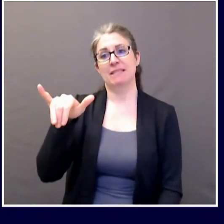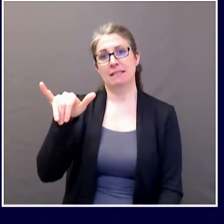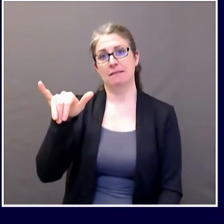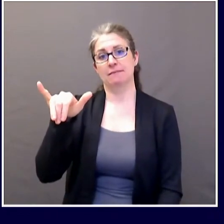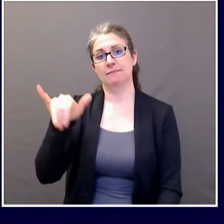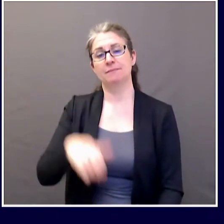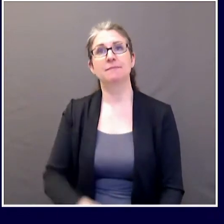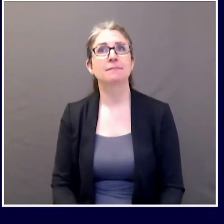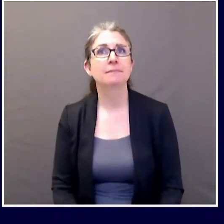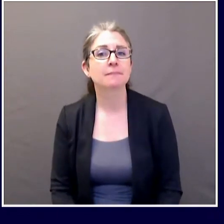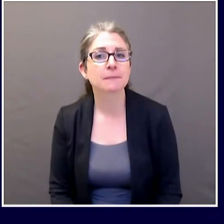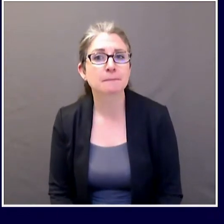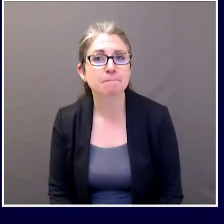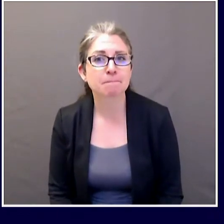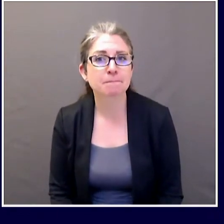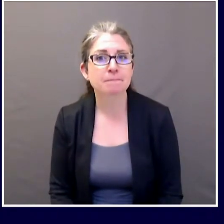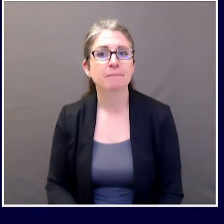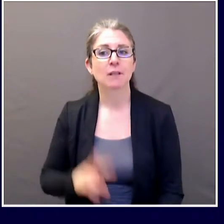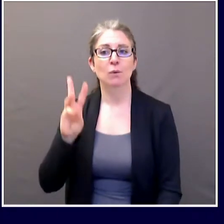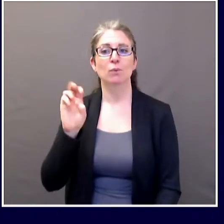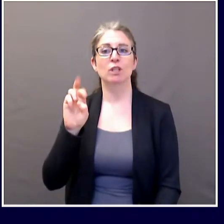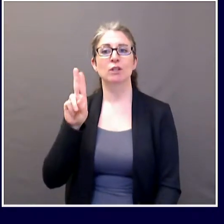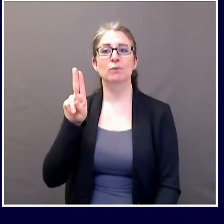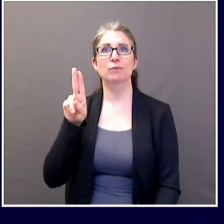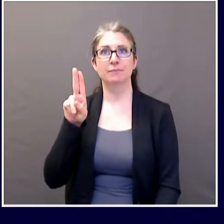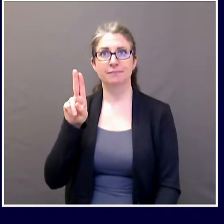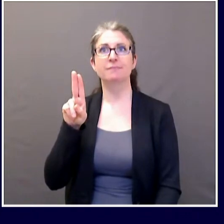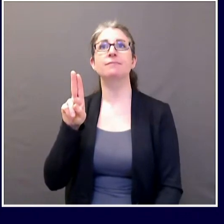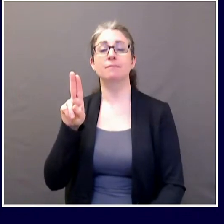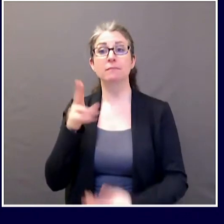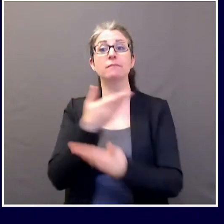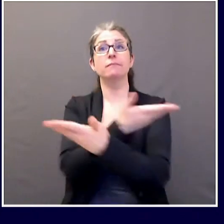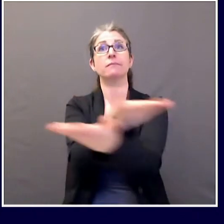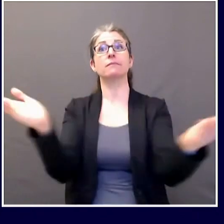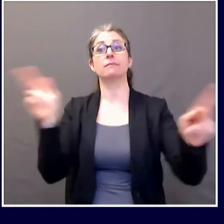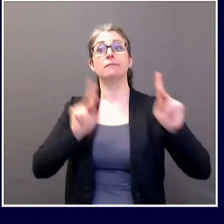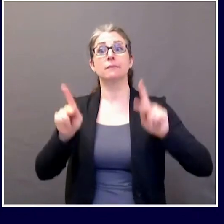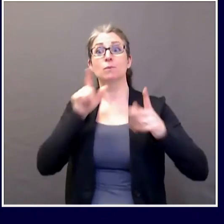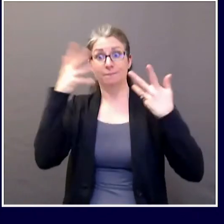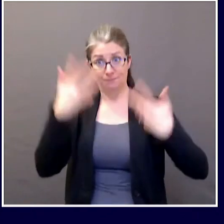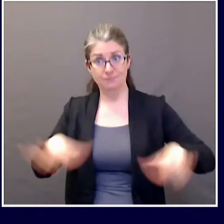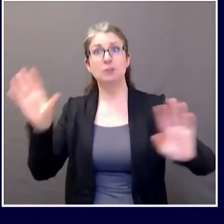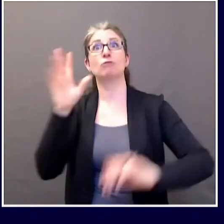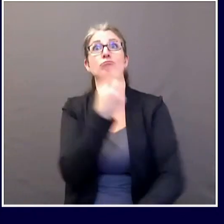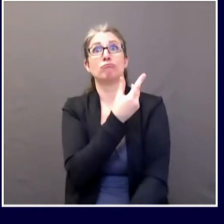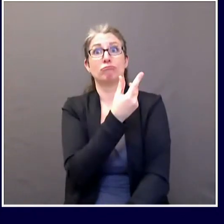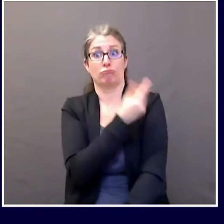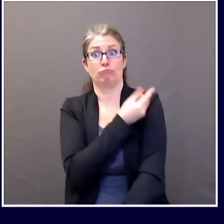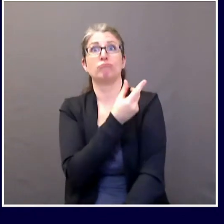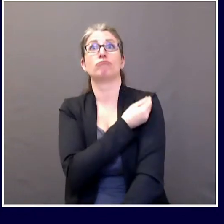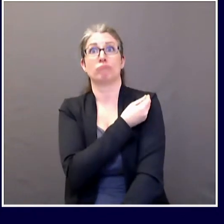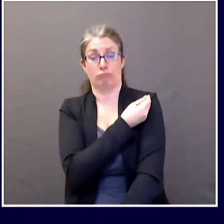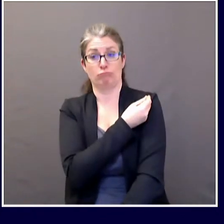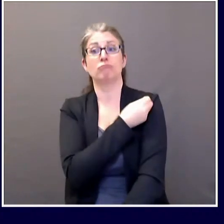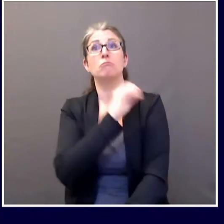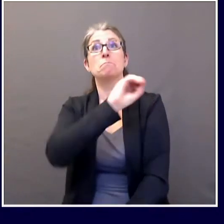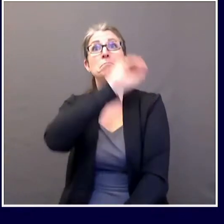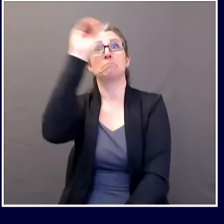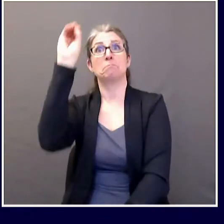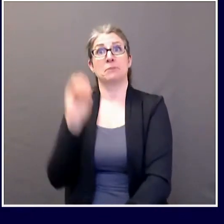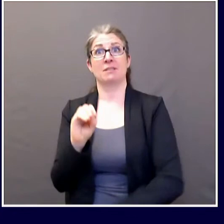including all Mainers or only adults? Oh, good question, Amy. It's all Mainers. So it's